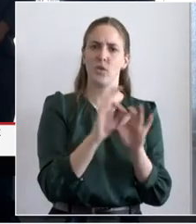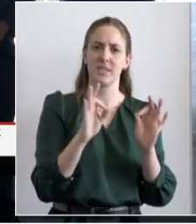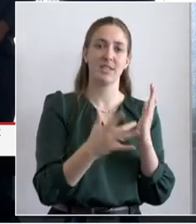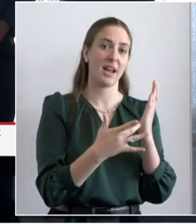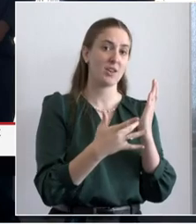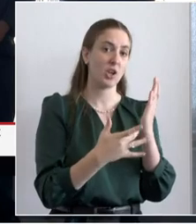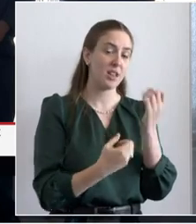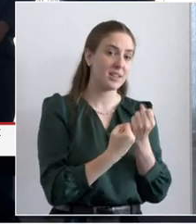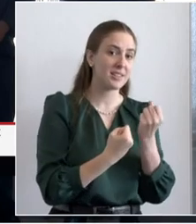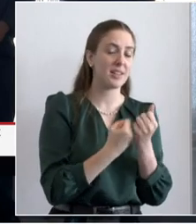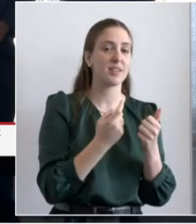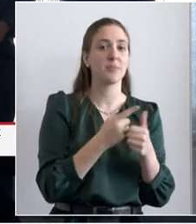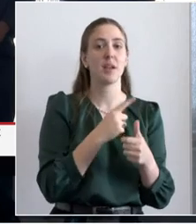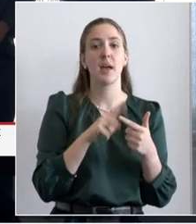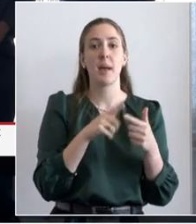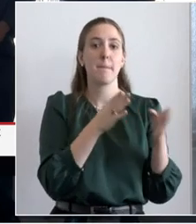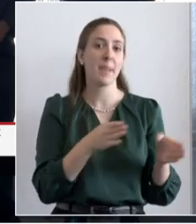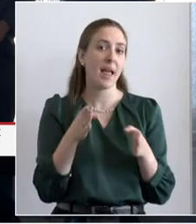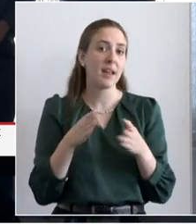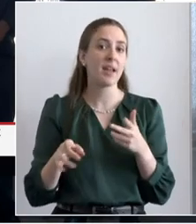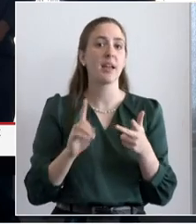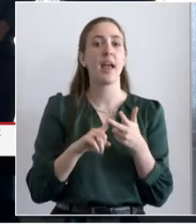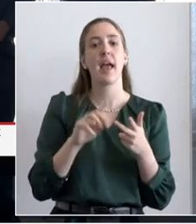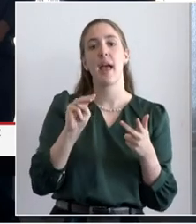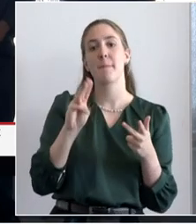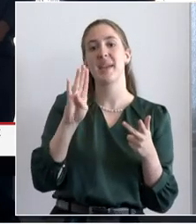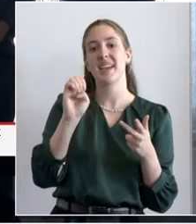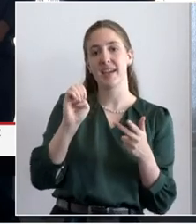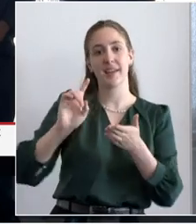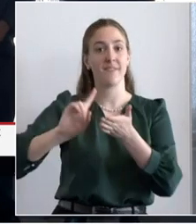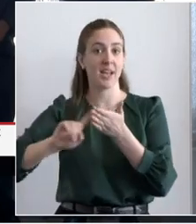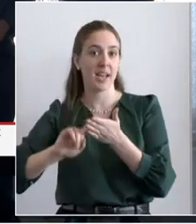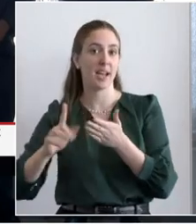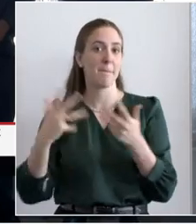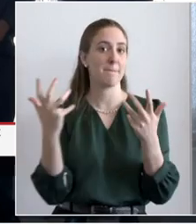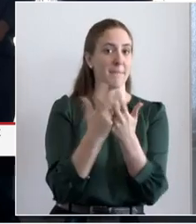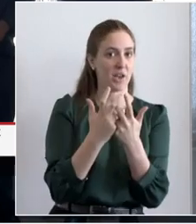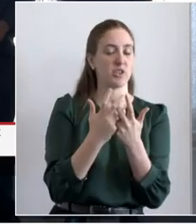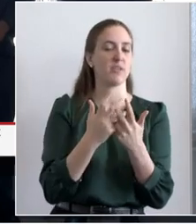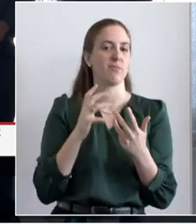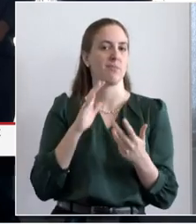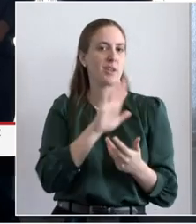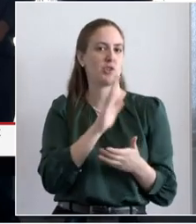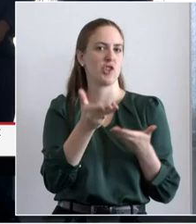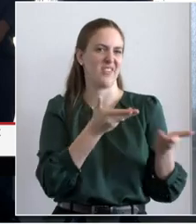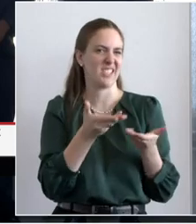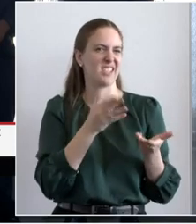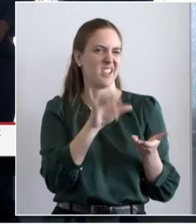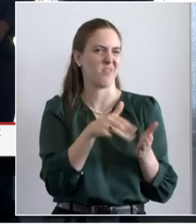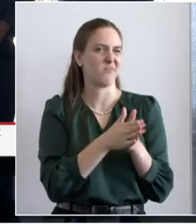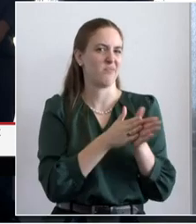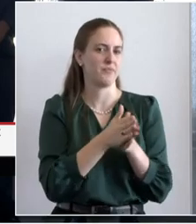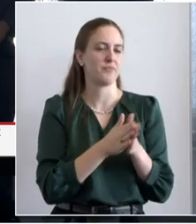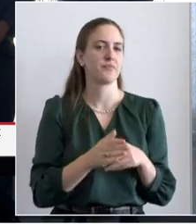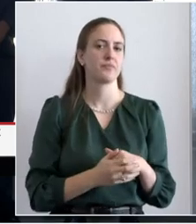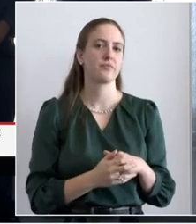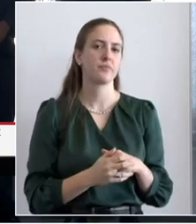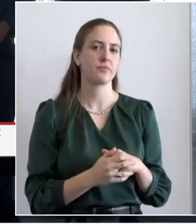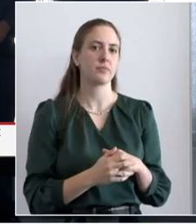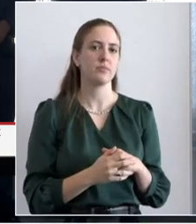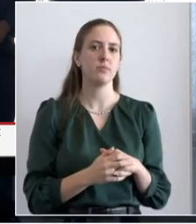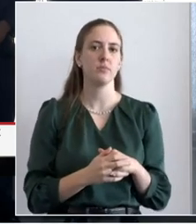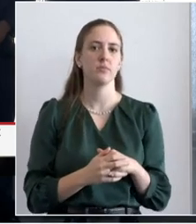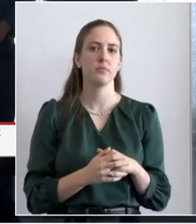assistance, planning, MBE vetting, and matching for the services that they need. Some cities